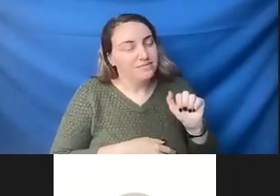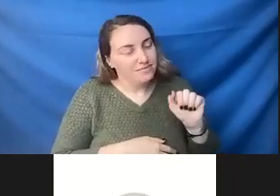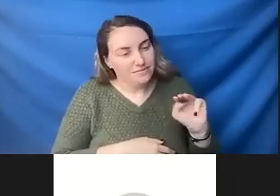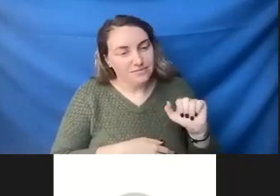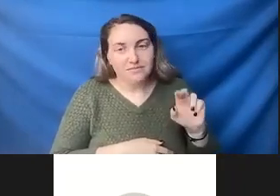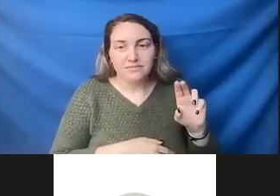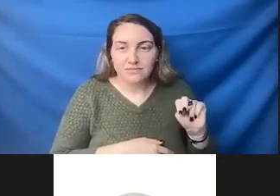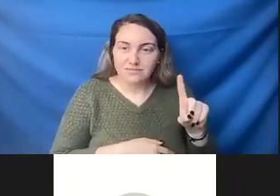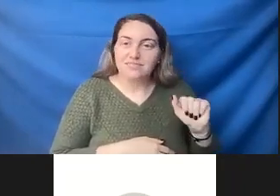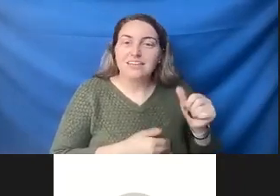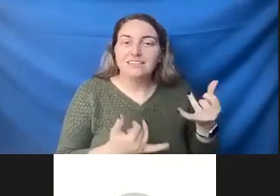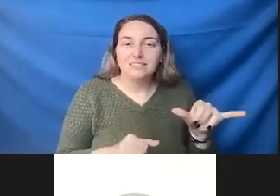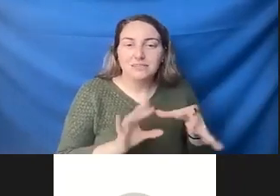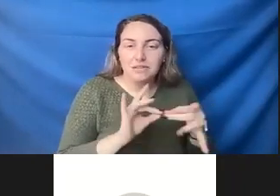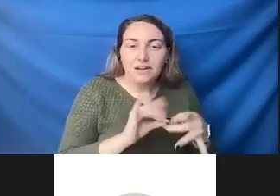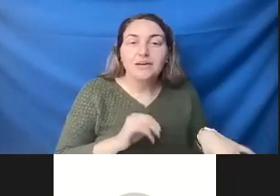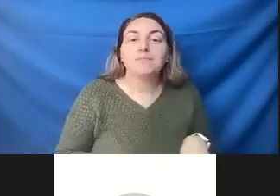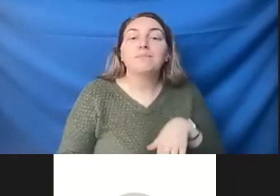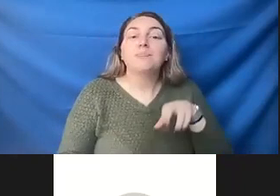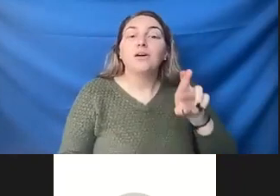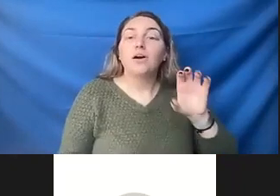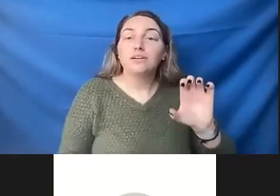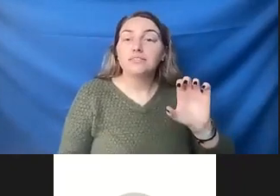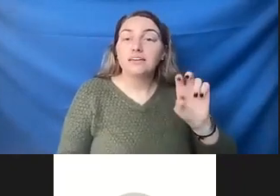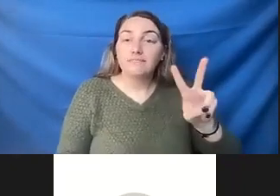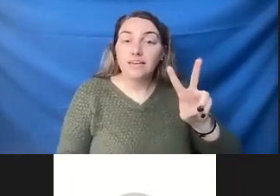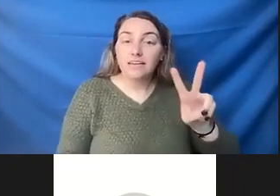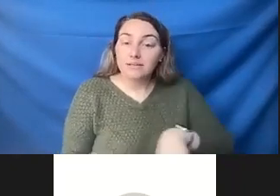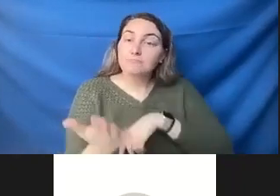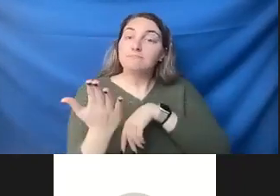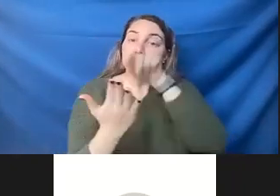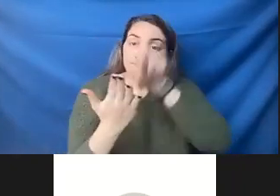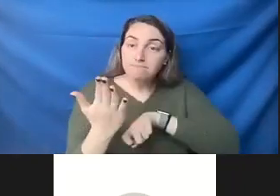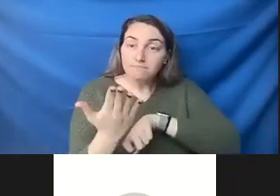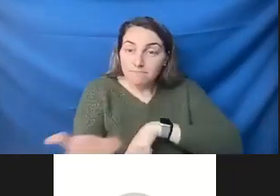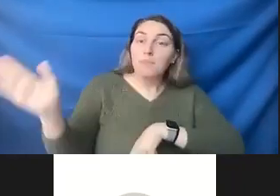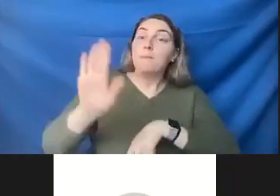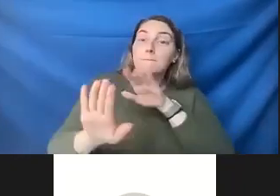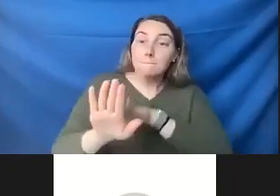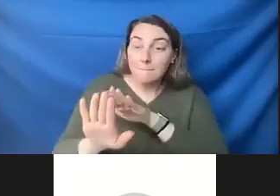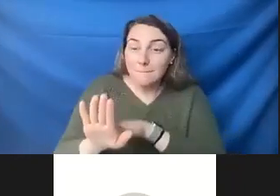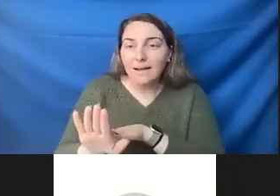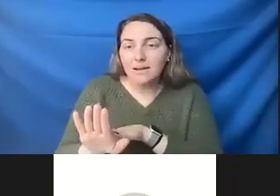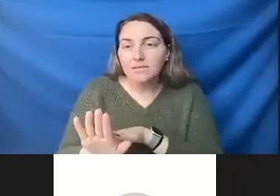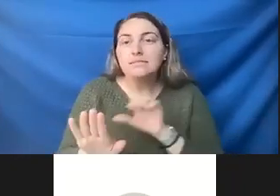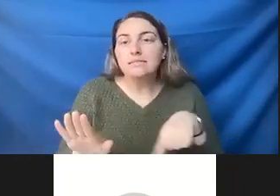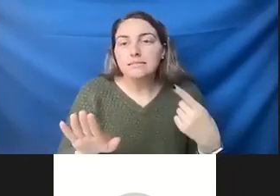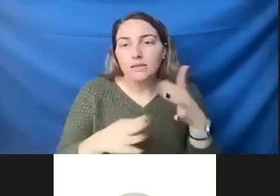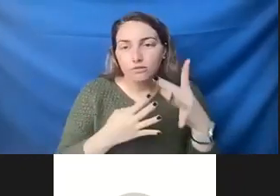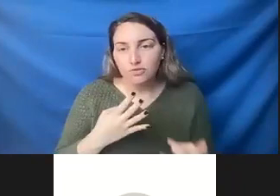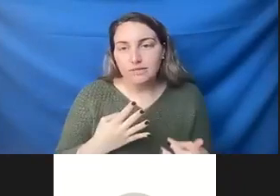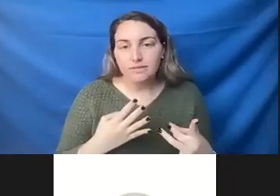side of the ballot, and races that are not ranked choice voting races are on the other side of the ballot. So if you